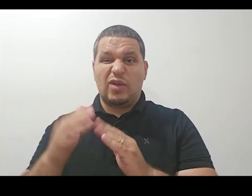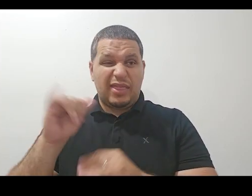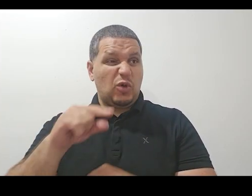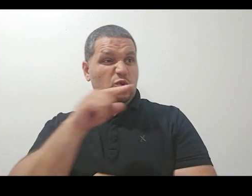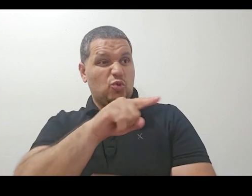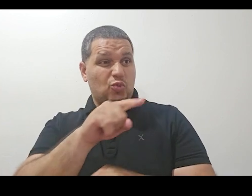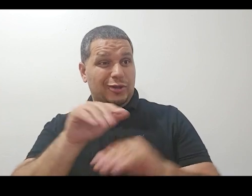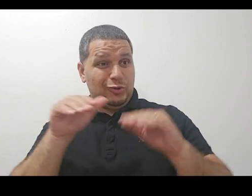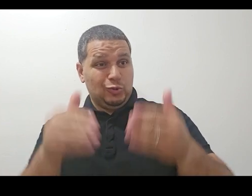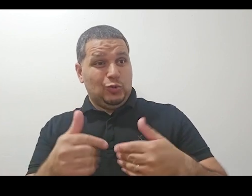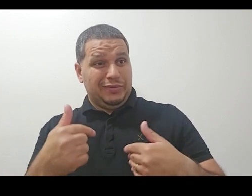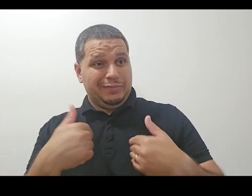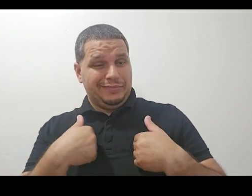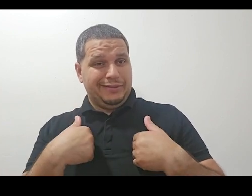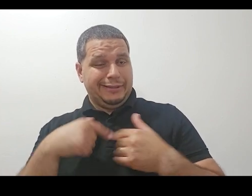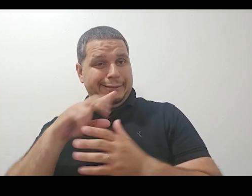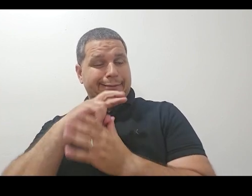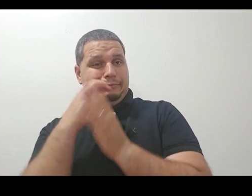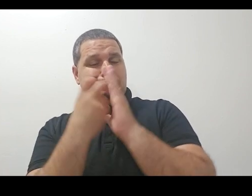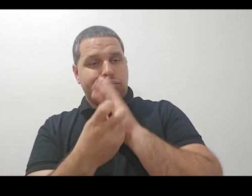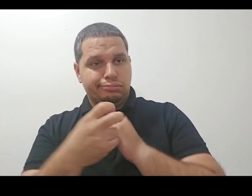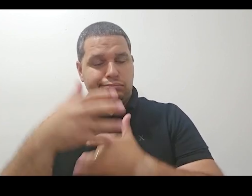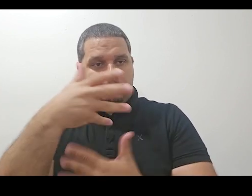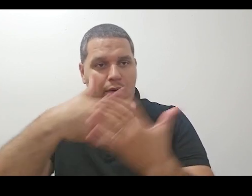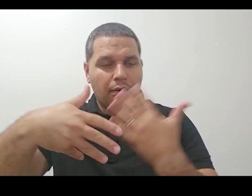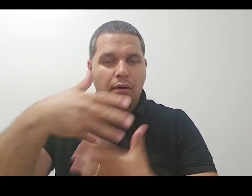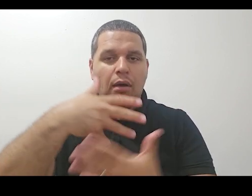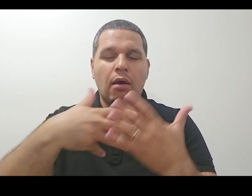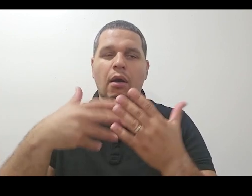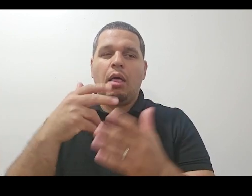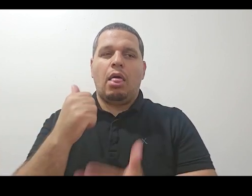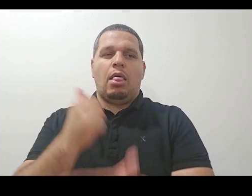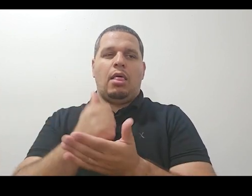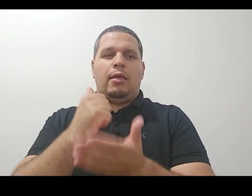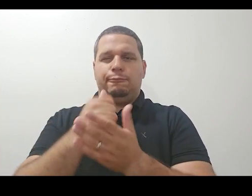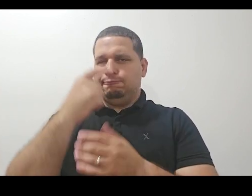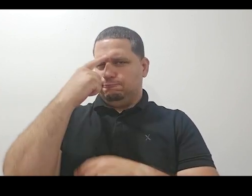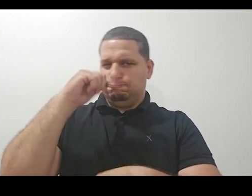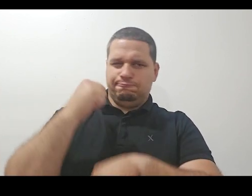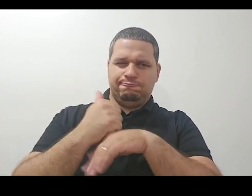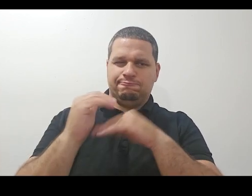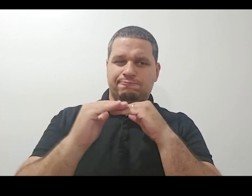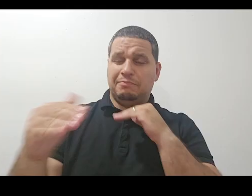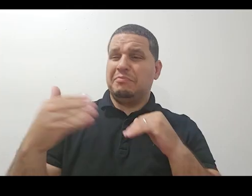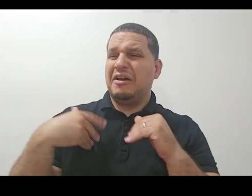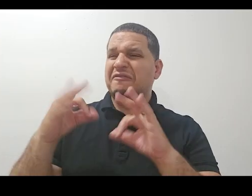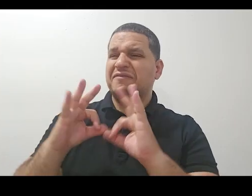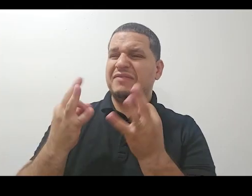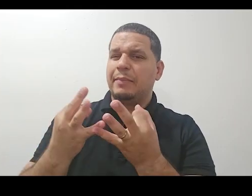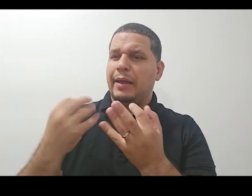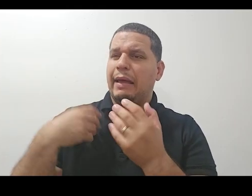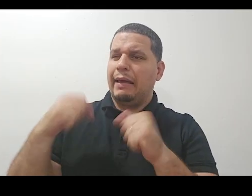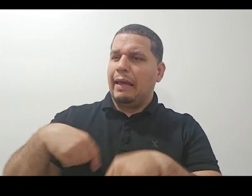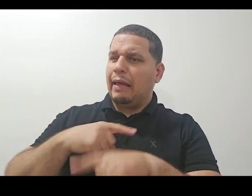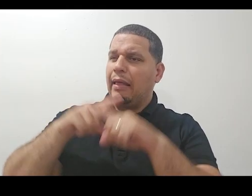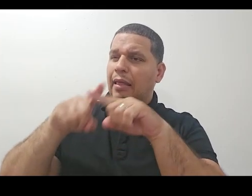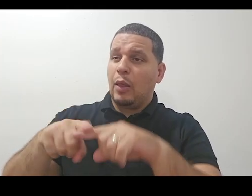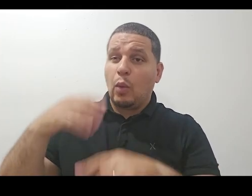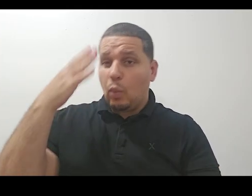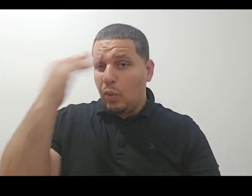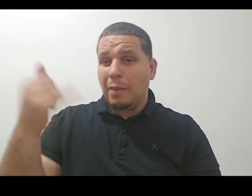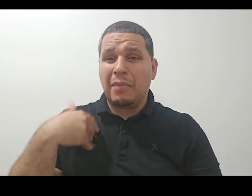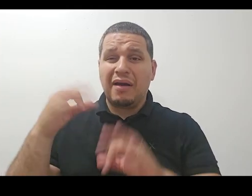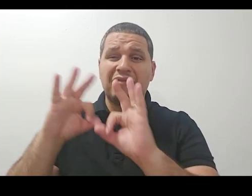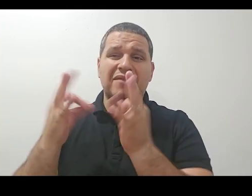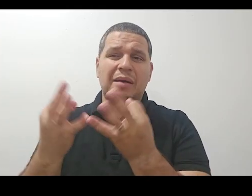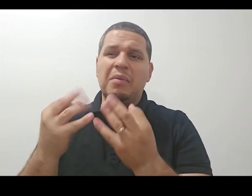over here, that just puts me more sane, and I can lean on my family because they don't look at me any different.